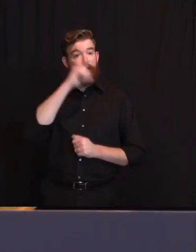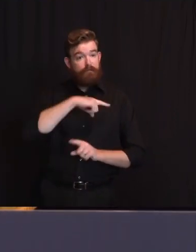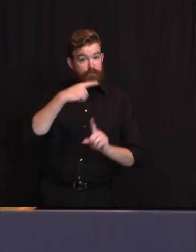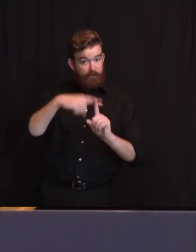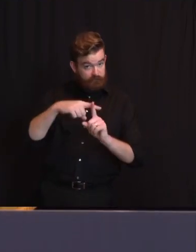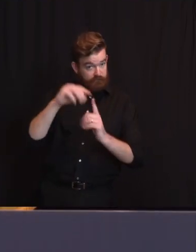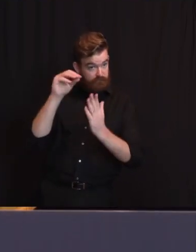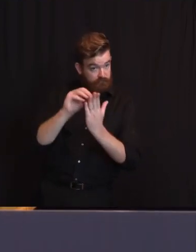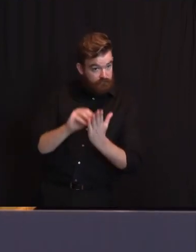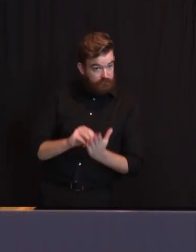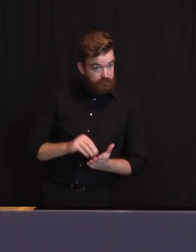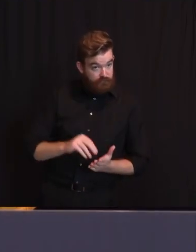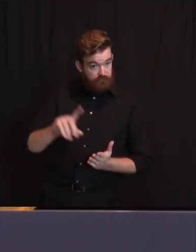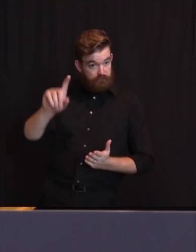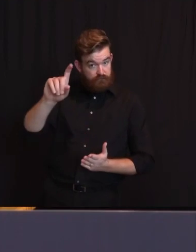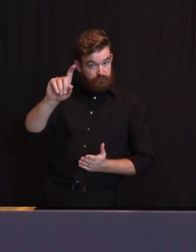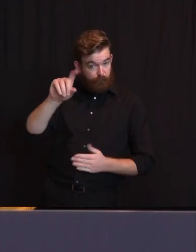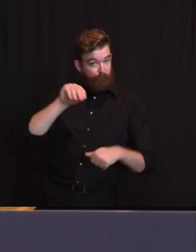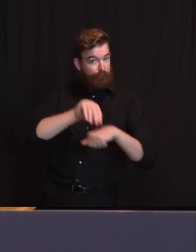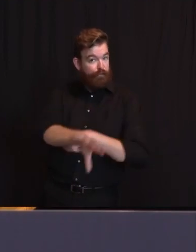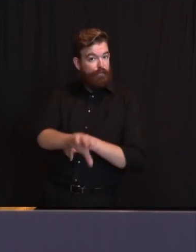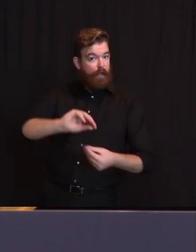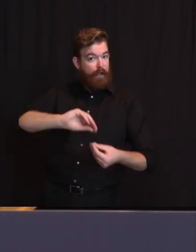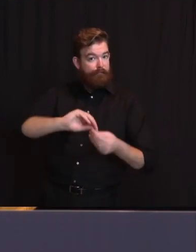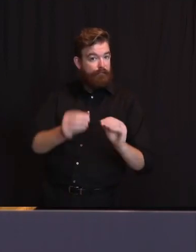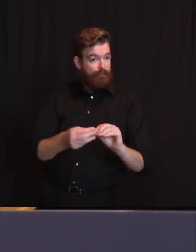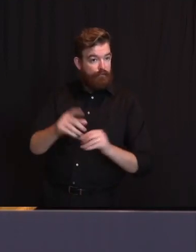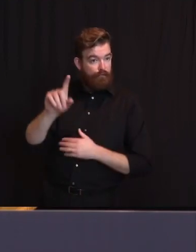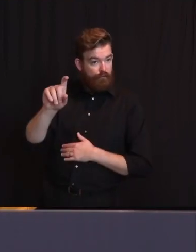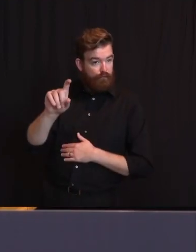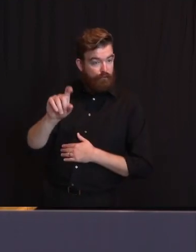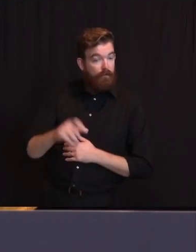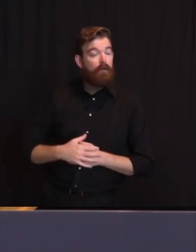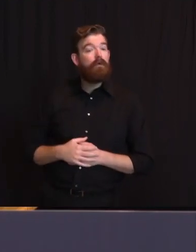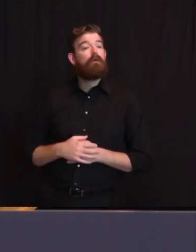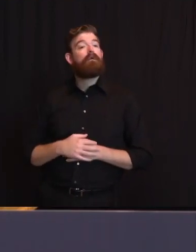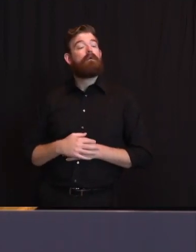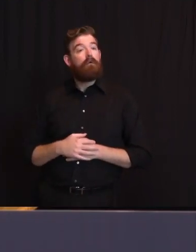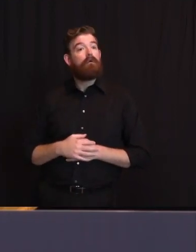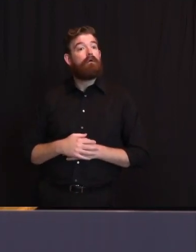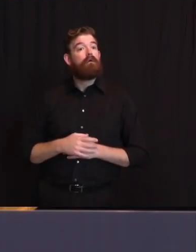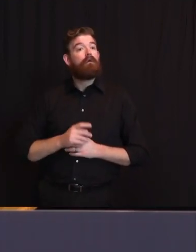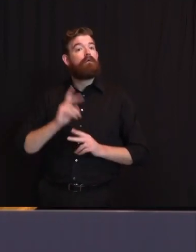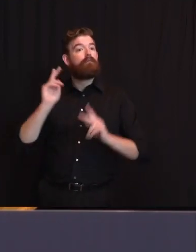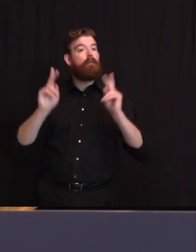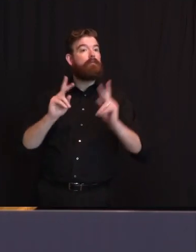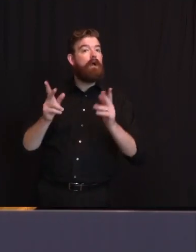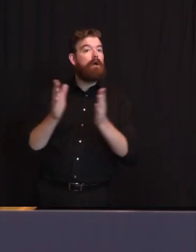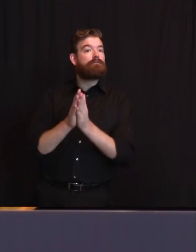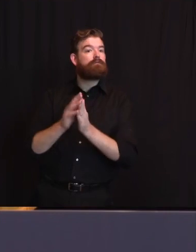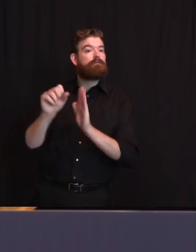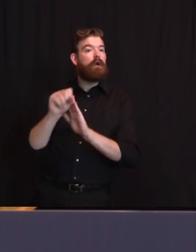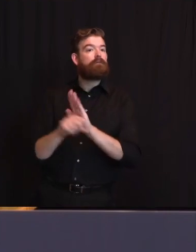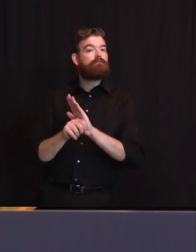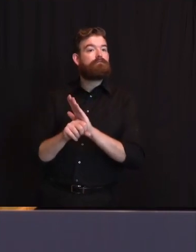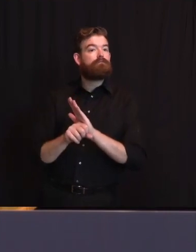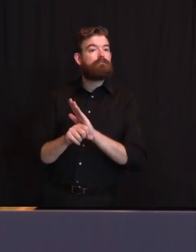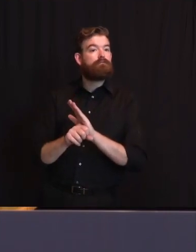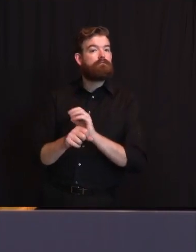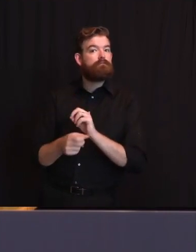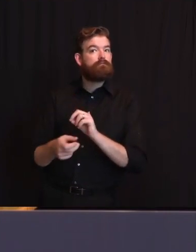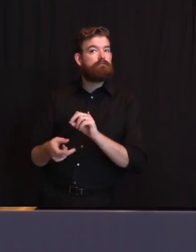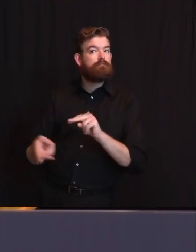much? Readers keep asking, will the state increase the capacities at childcare, which haven't changed despite other states increasing theirs? And last question